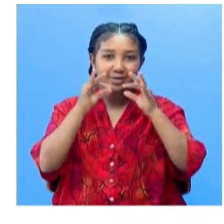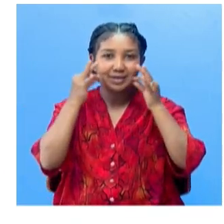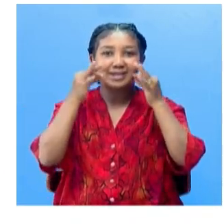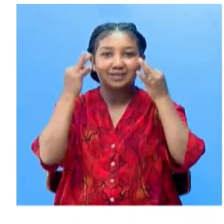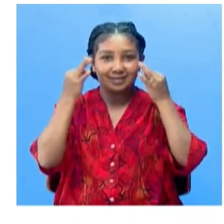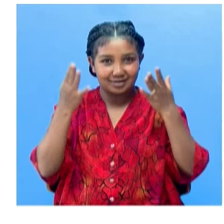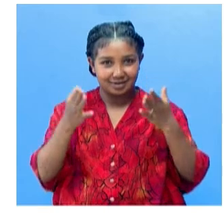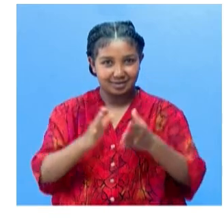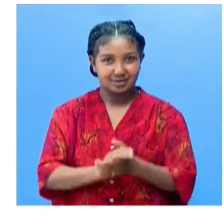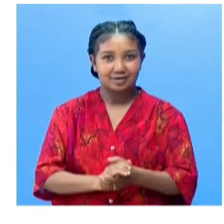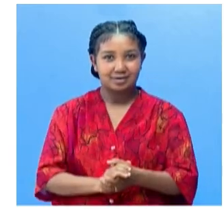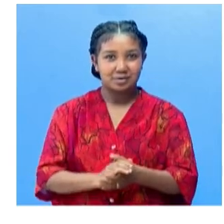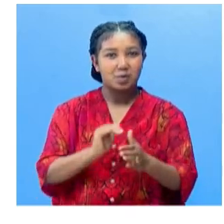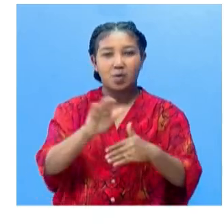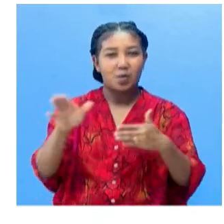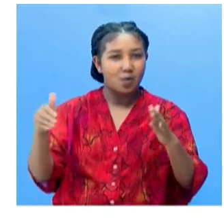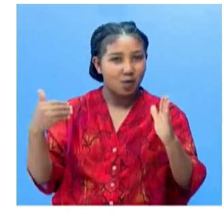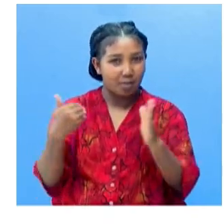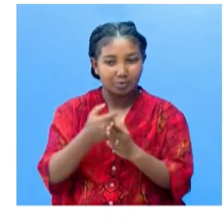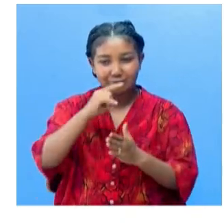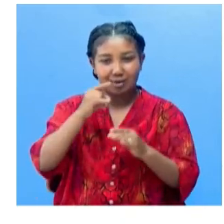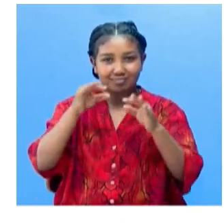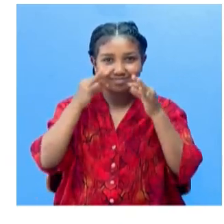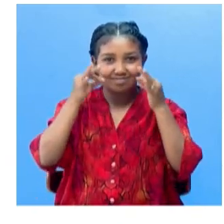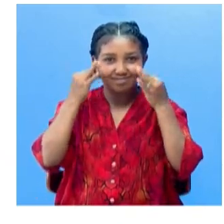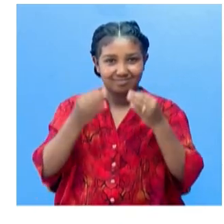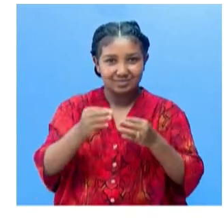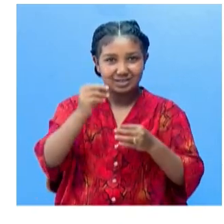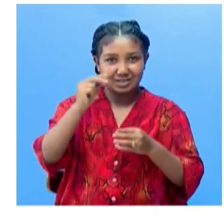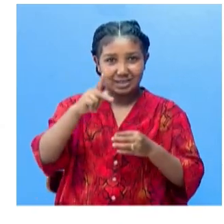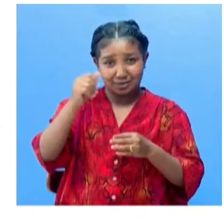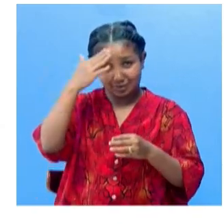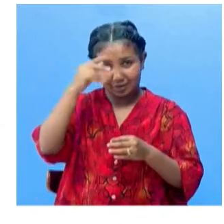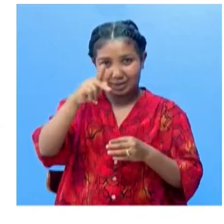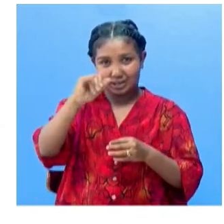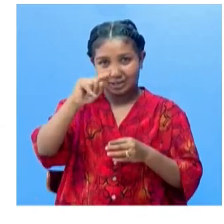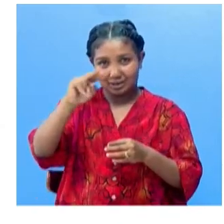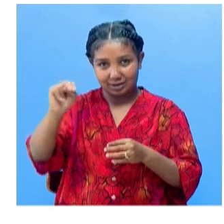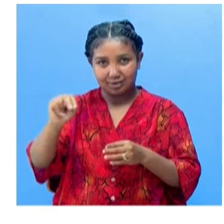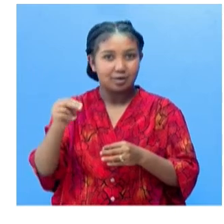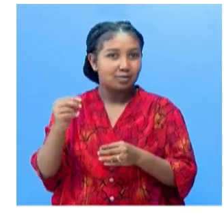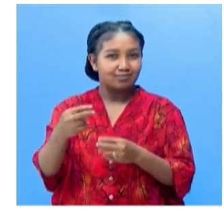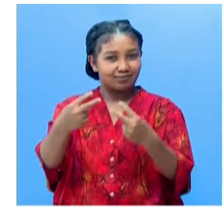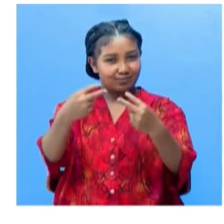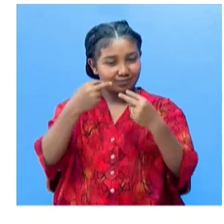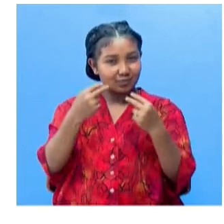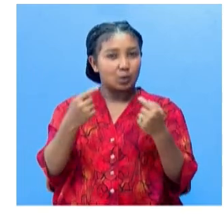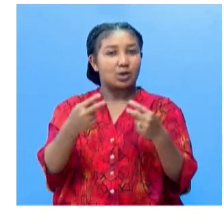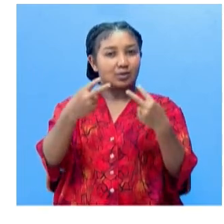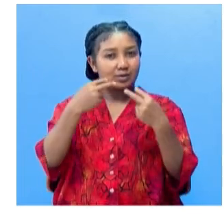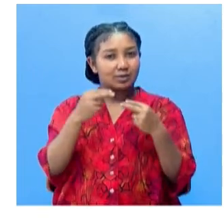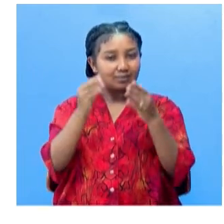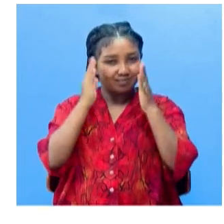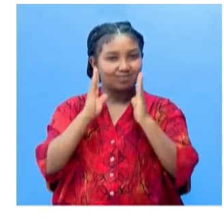The Lost Kitten. It's all about a pet animal, a cat, okay? Listen to the story, and when you listen,